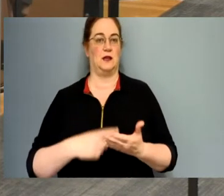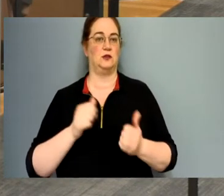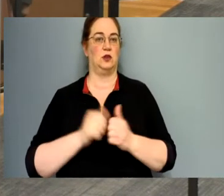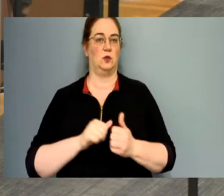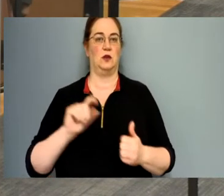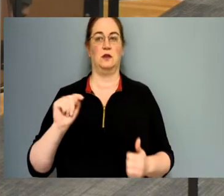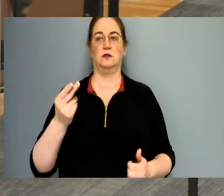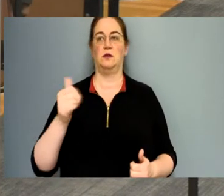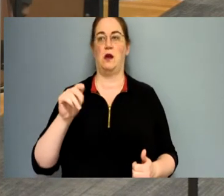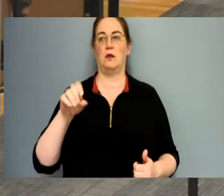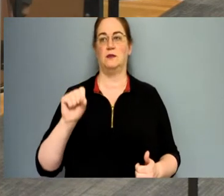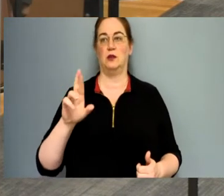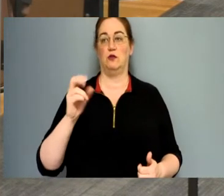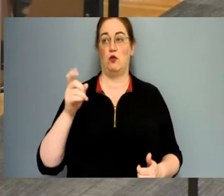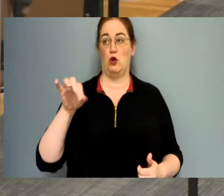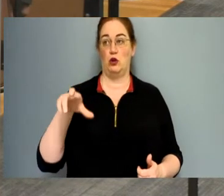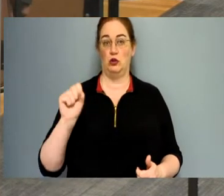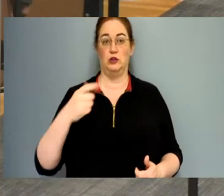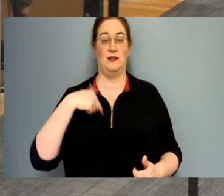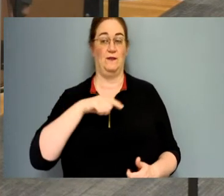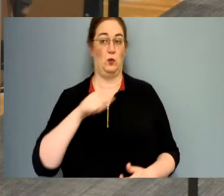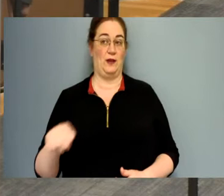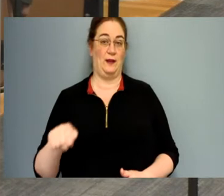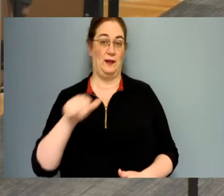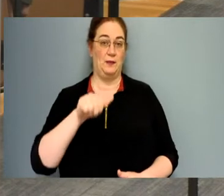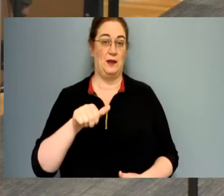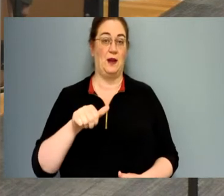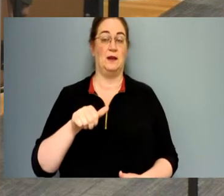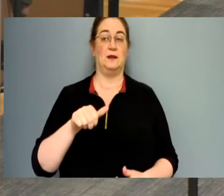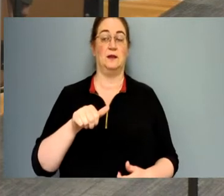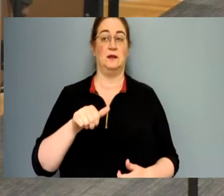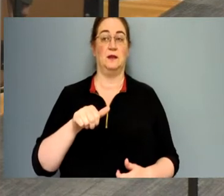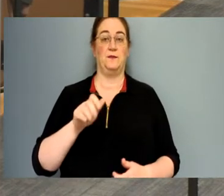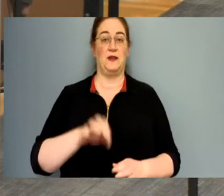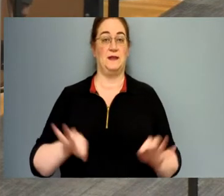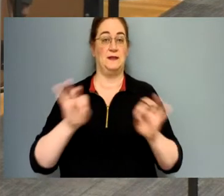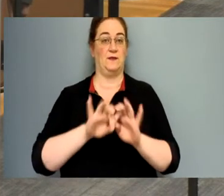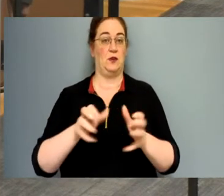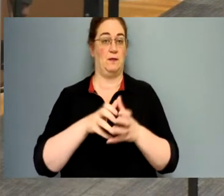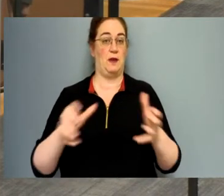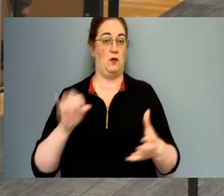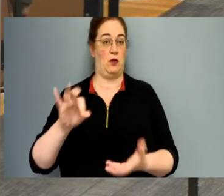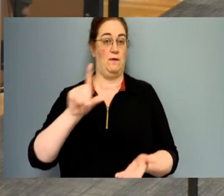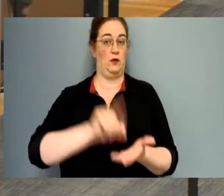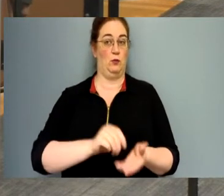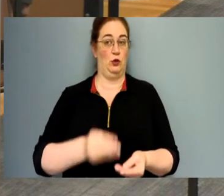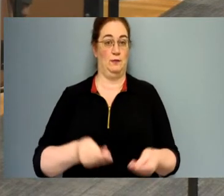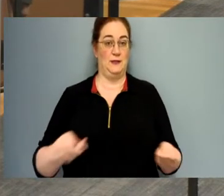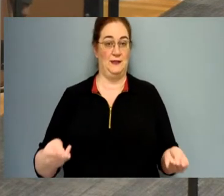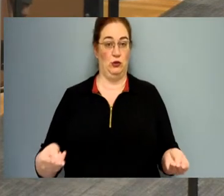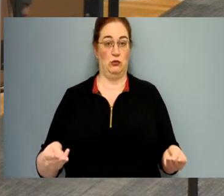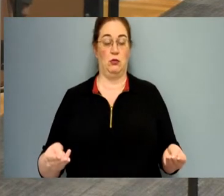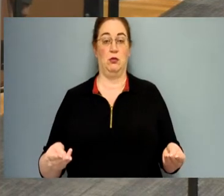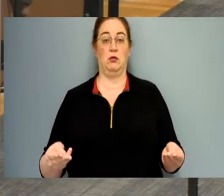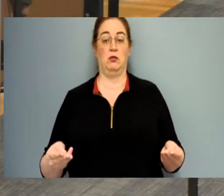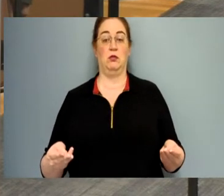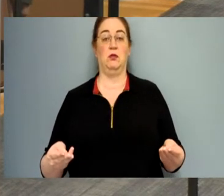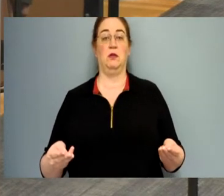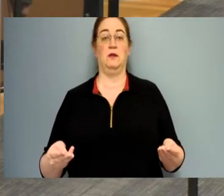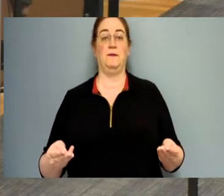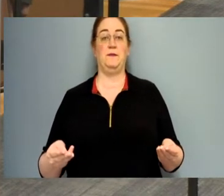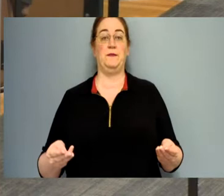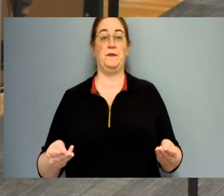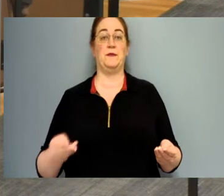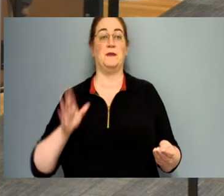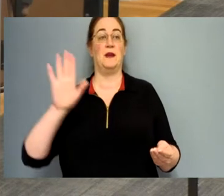Thomson Reuters, if we eliminated a significant amount of the print material, and